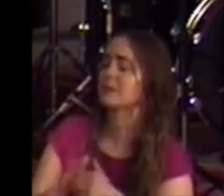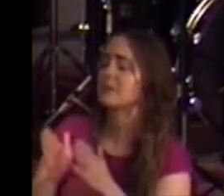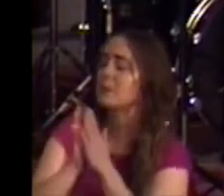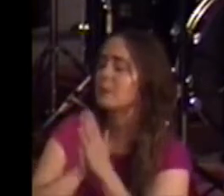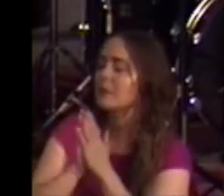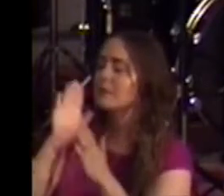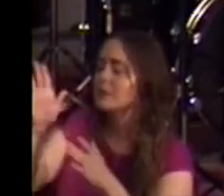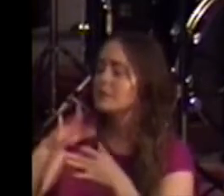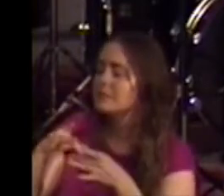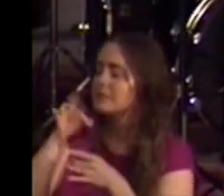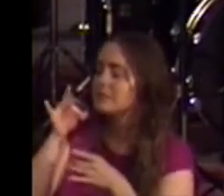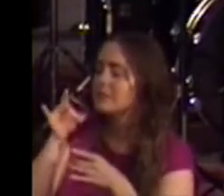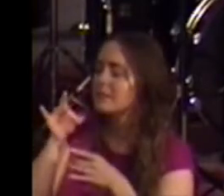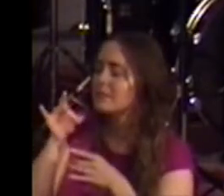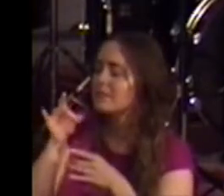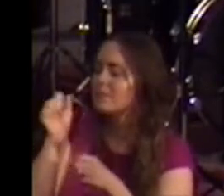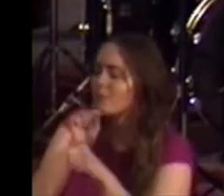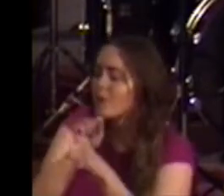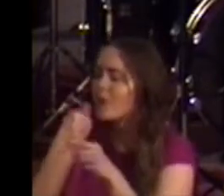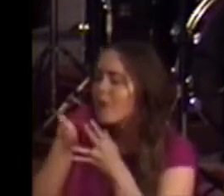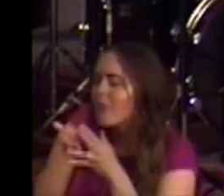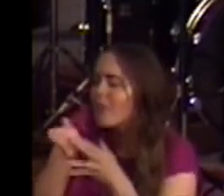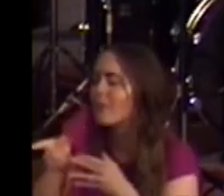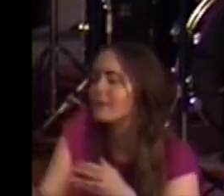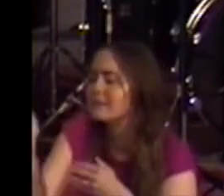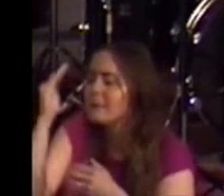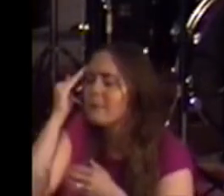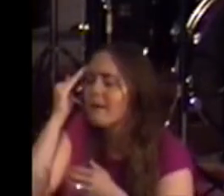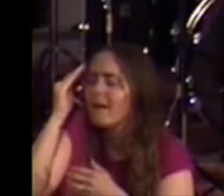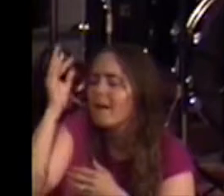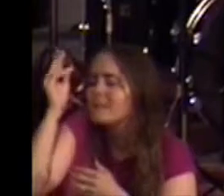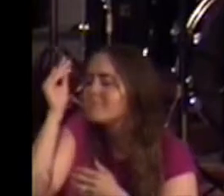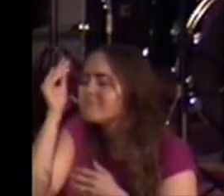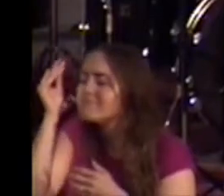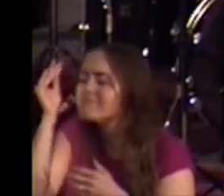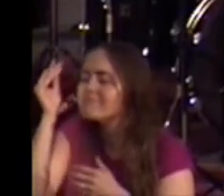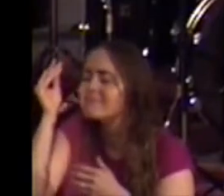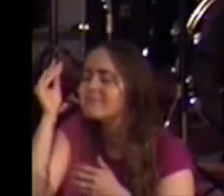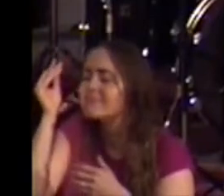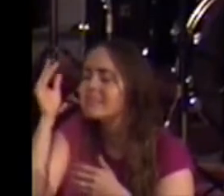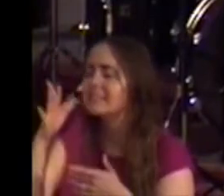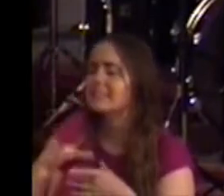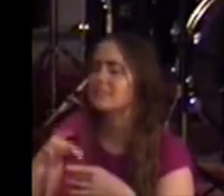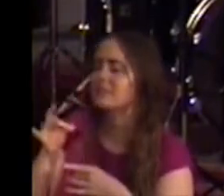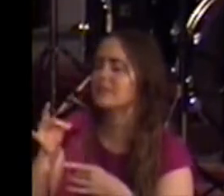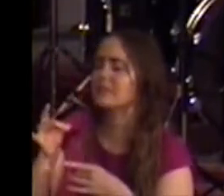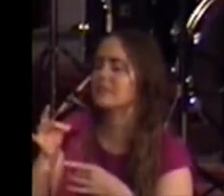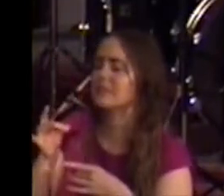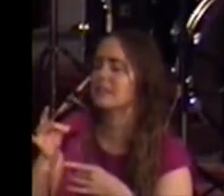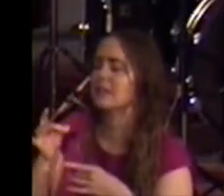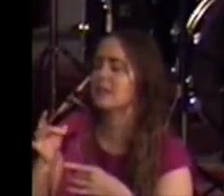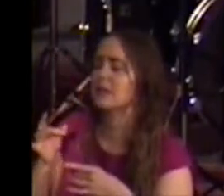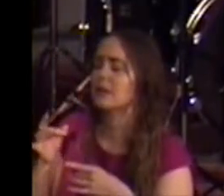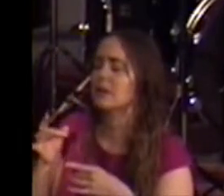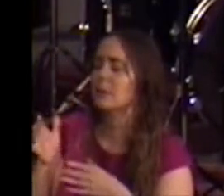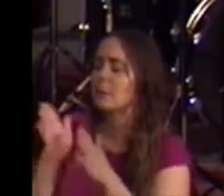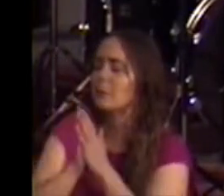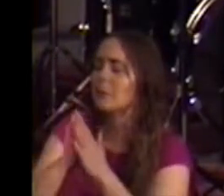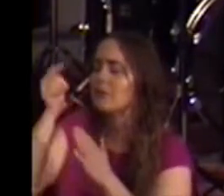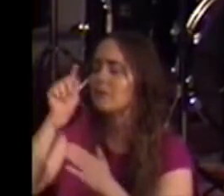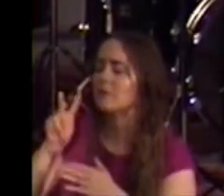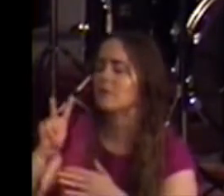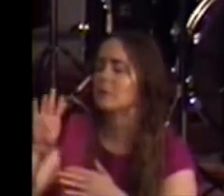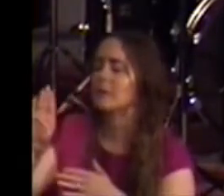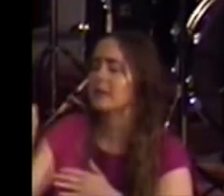his mind and his heart in such a way that he could recall everything that he has studied and prepared for today. Lord, we pray for our VBS week and our carnival